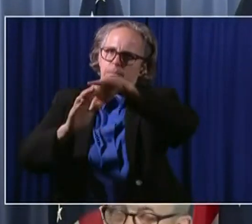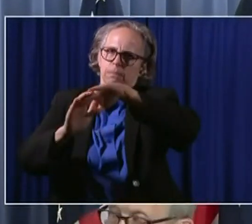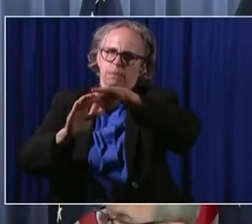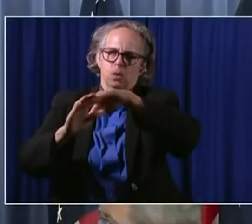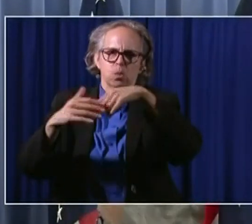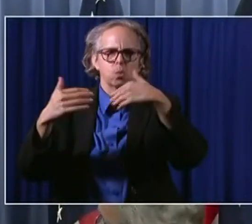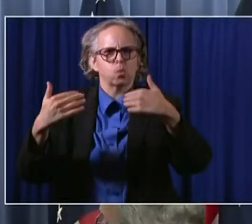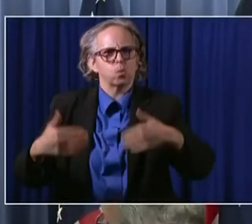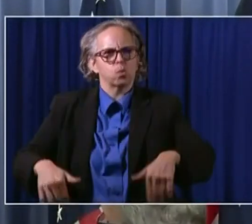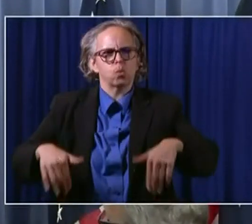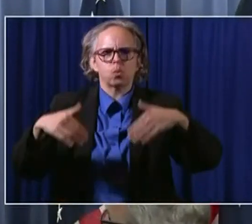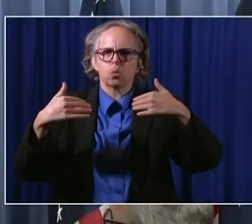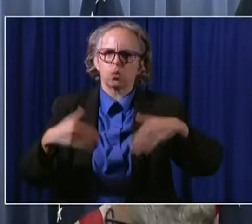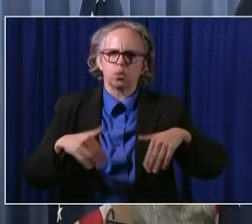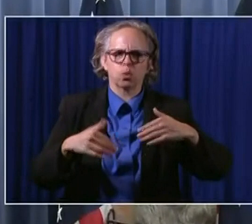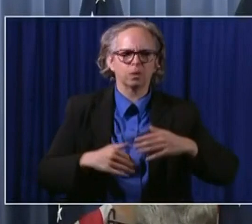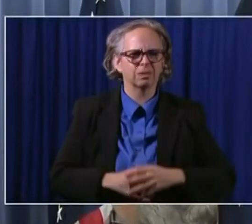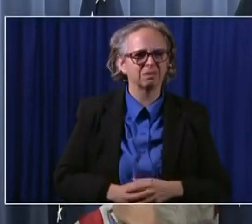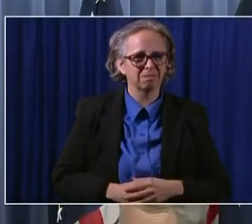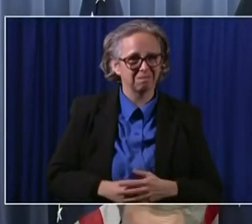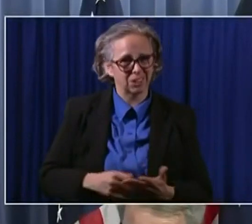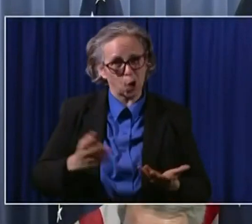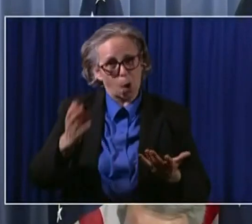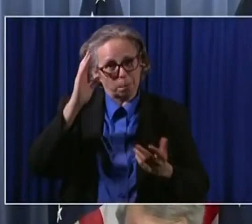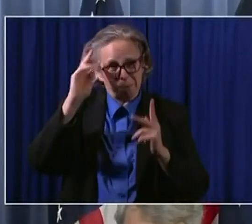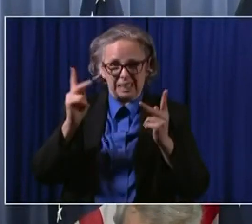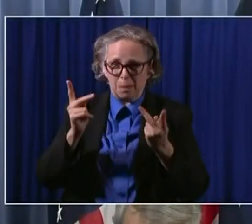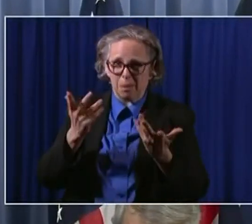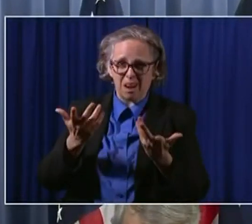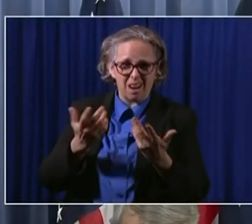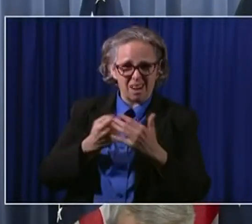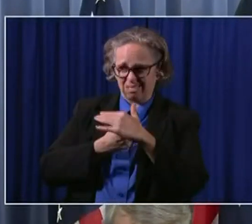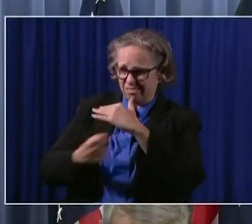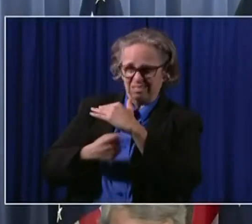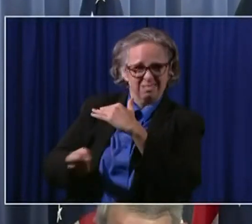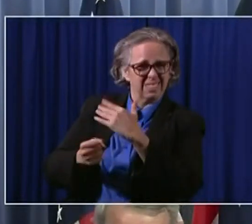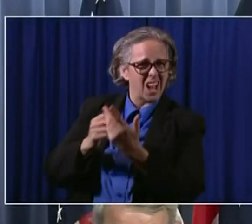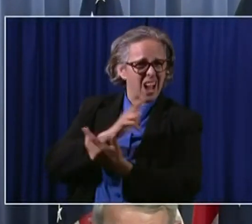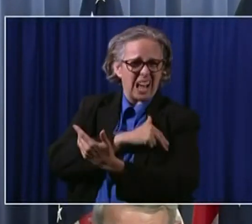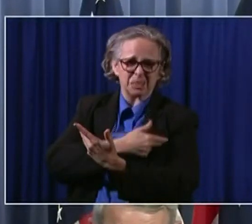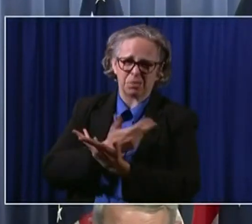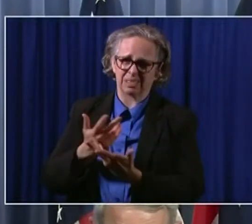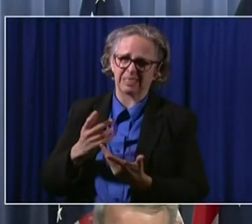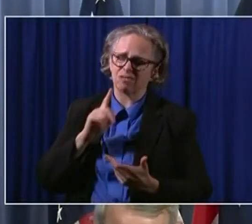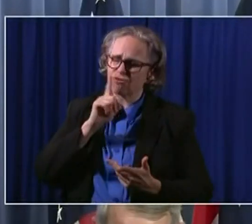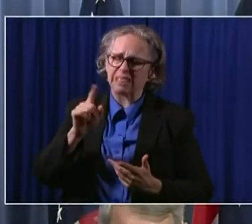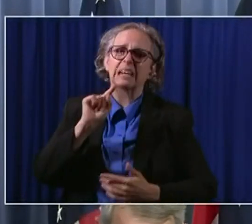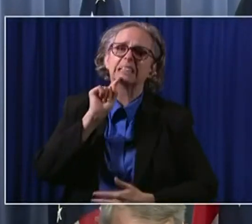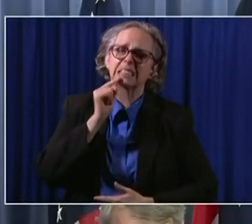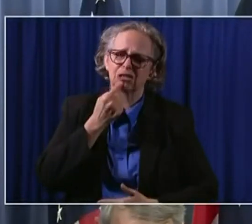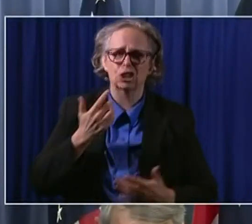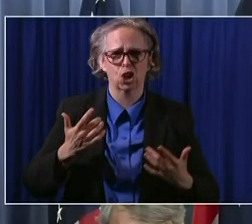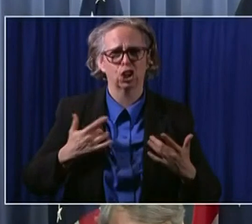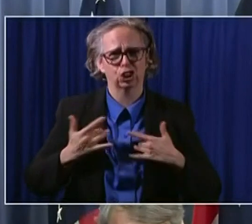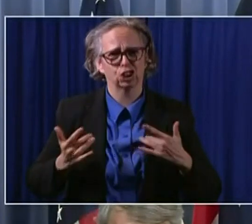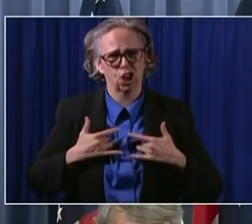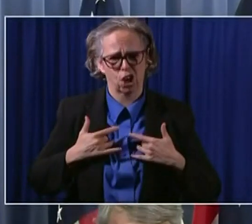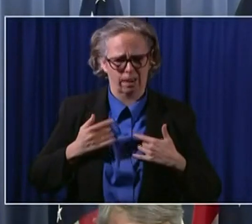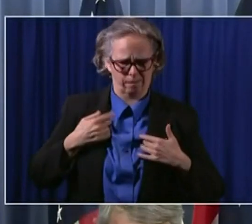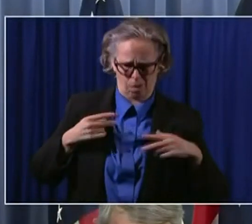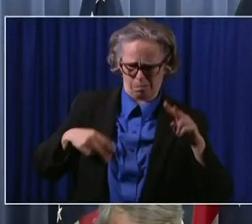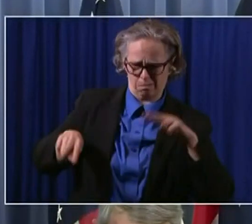up, and that is obviously of some concern, as we talked about last week.